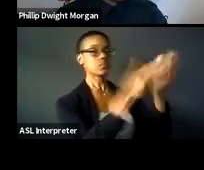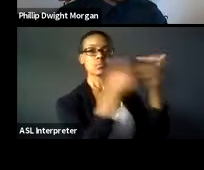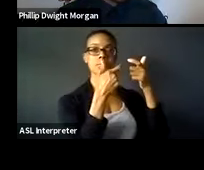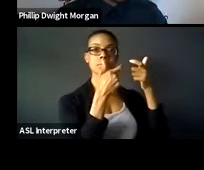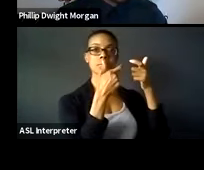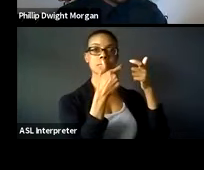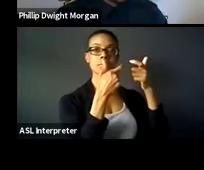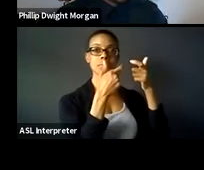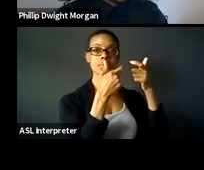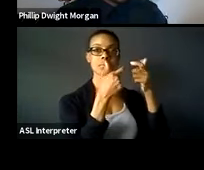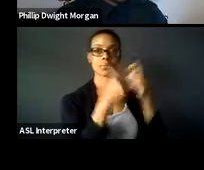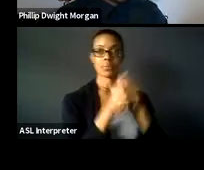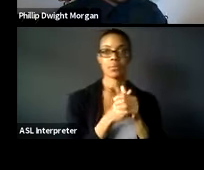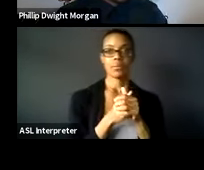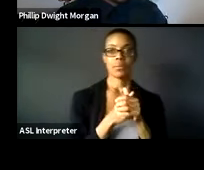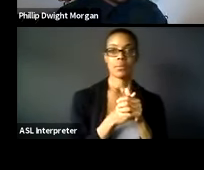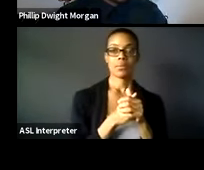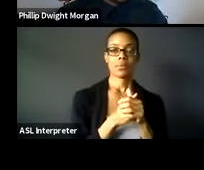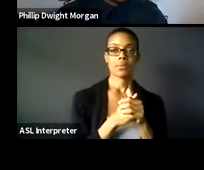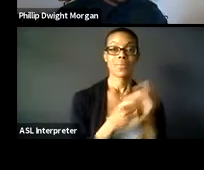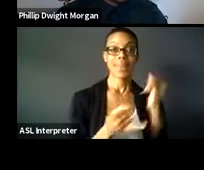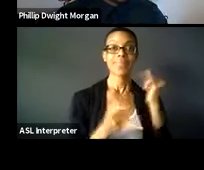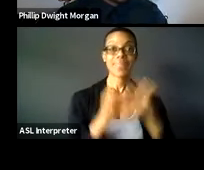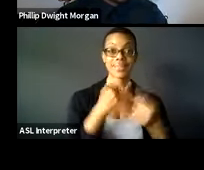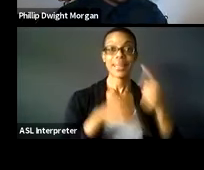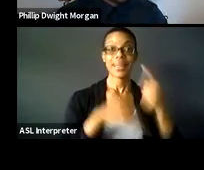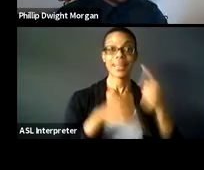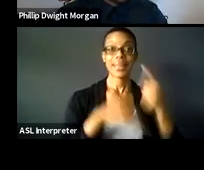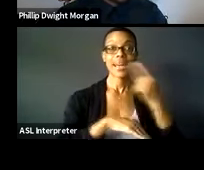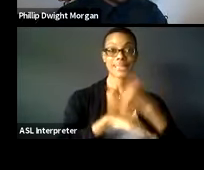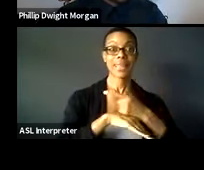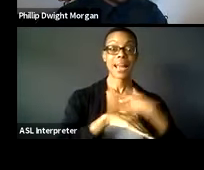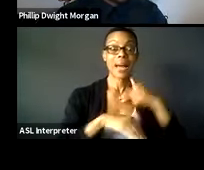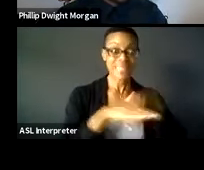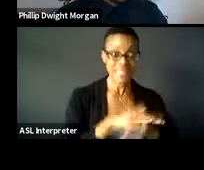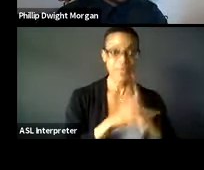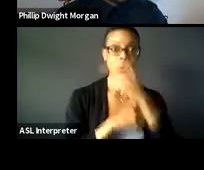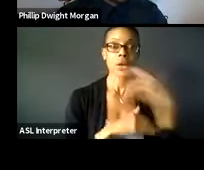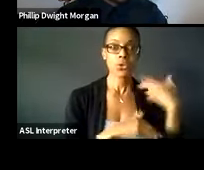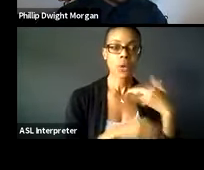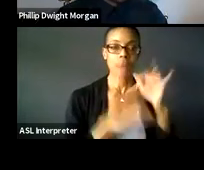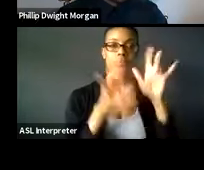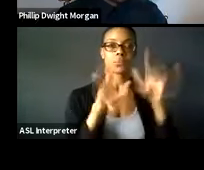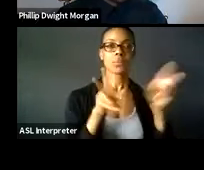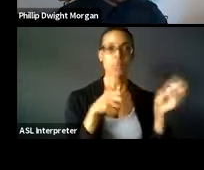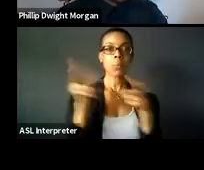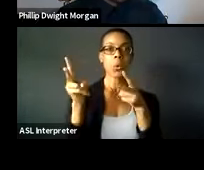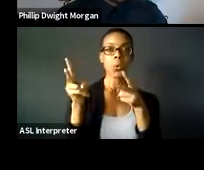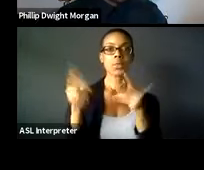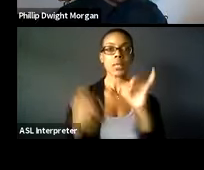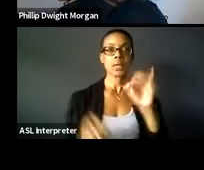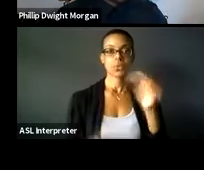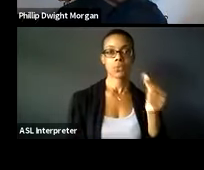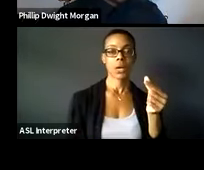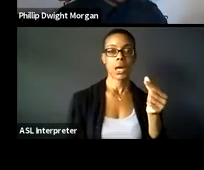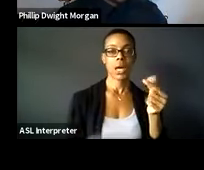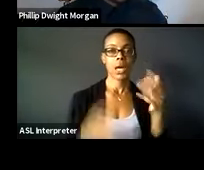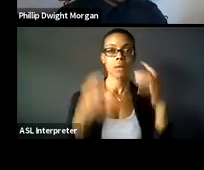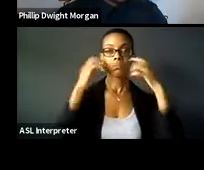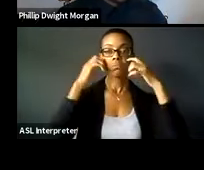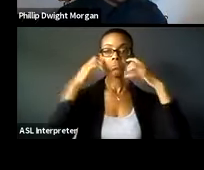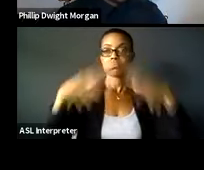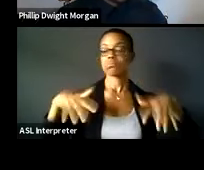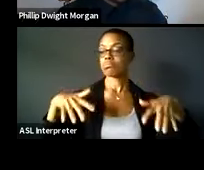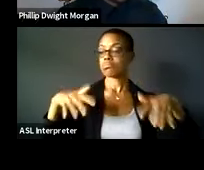I made that statement on the last day that I was in that space, and it was the hardest thing I've ever had to do, and I couldn't stop crying. I